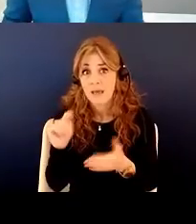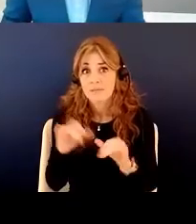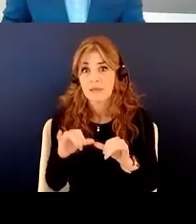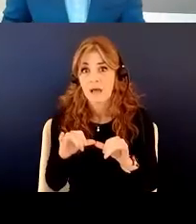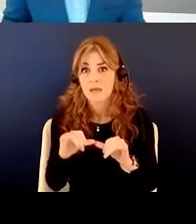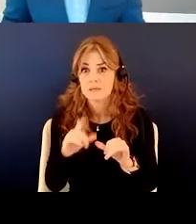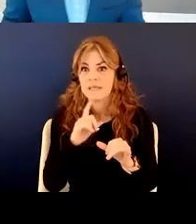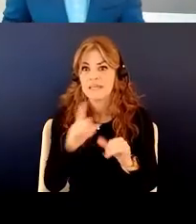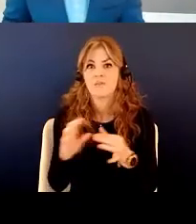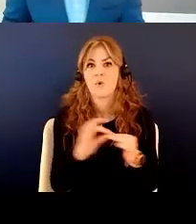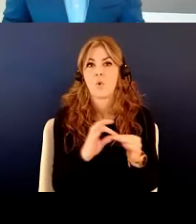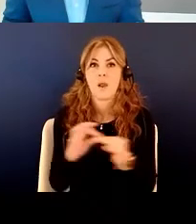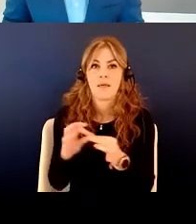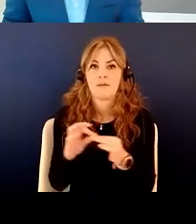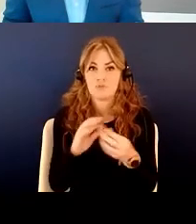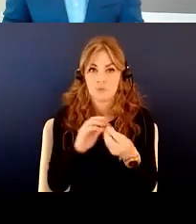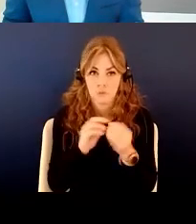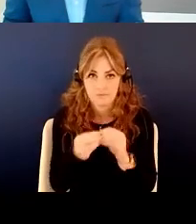the correlation coefficient.